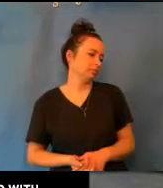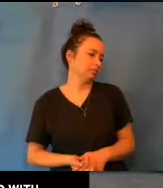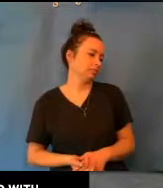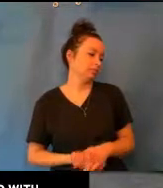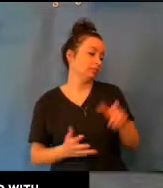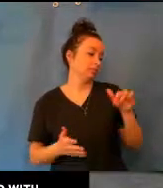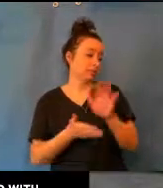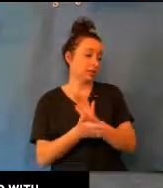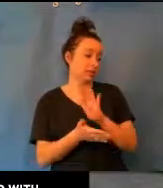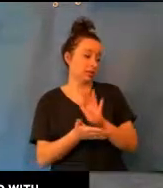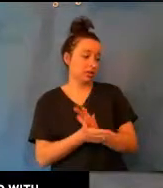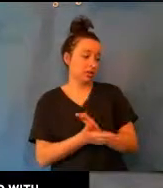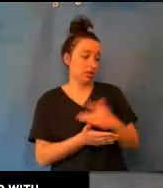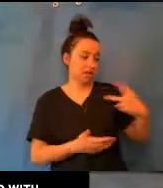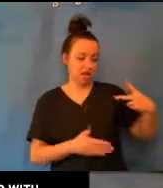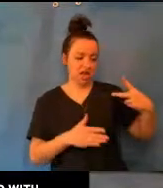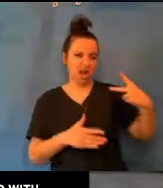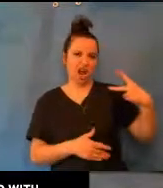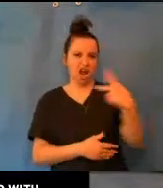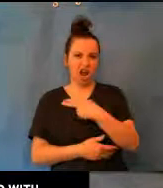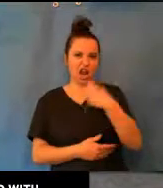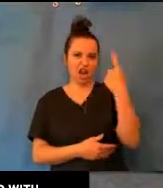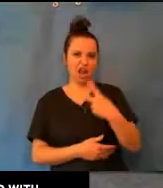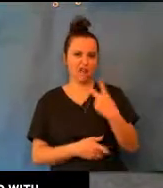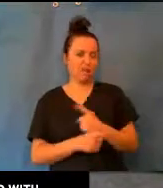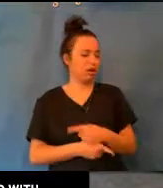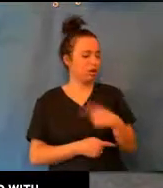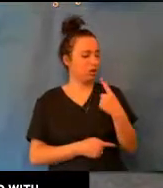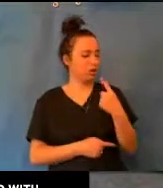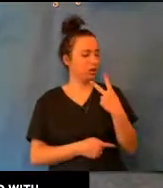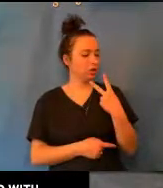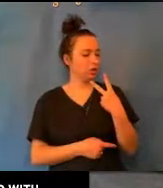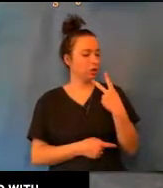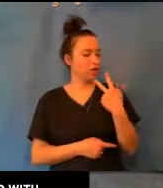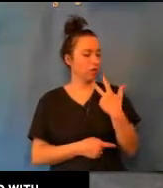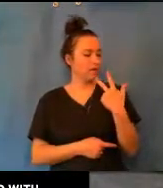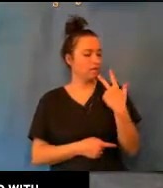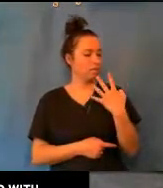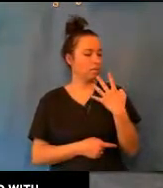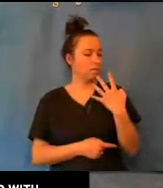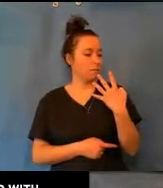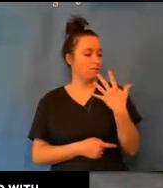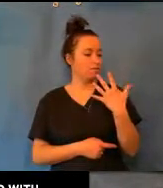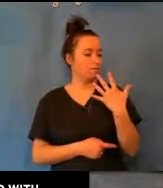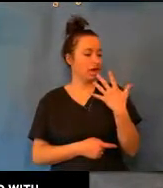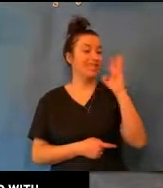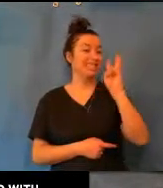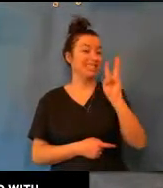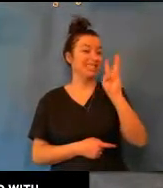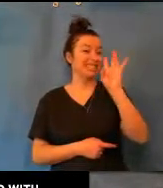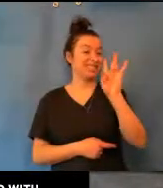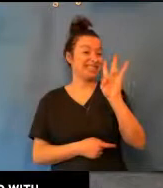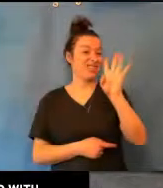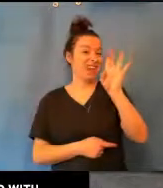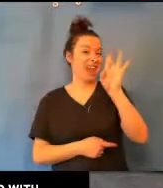So this paper clip looks like it got cut in half a little bit. So let's count how many. 1, 2, 3, 4, 5,